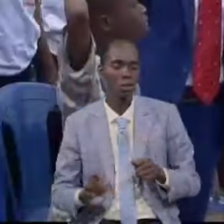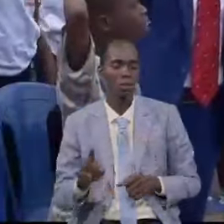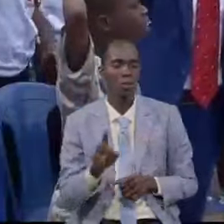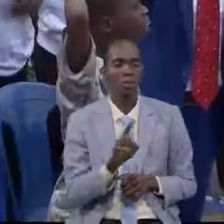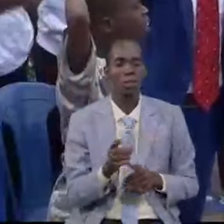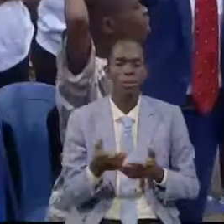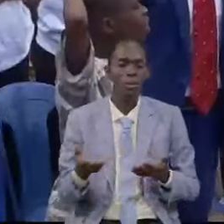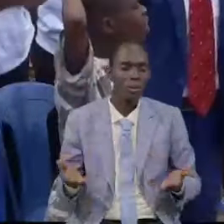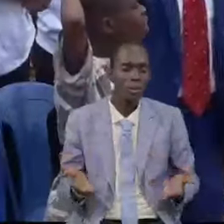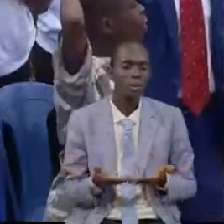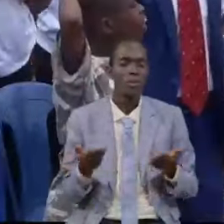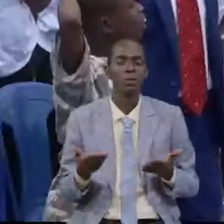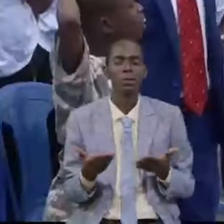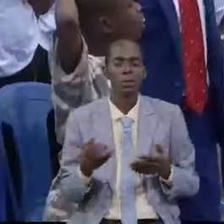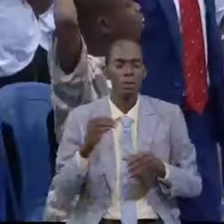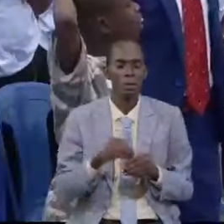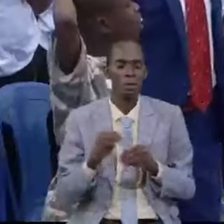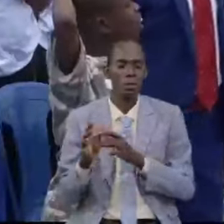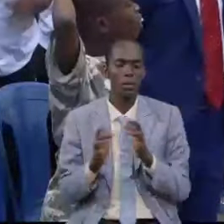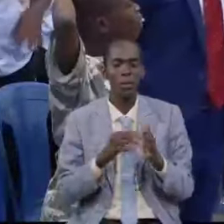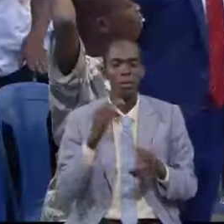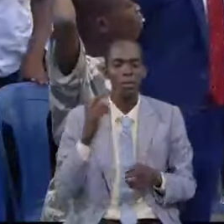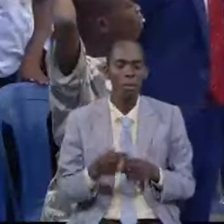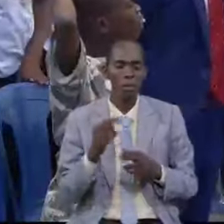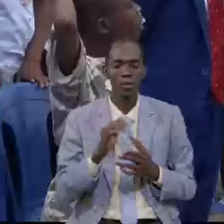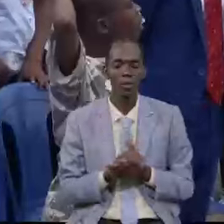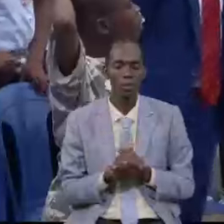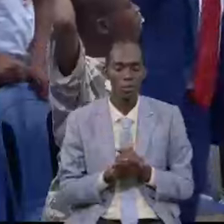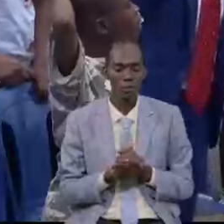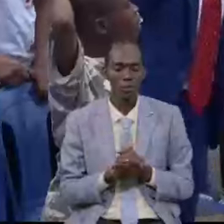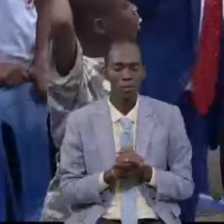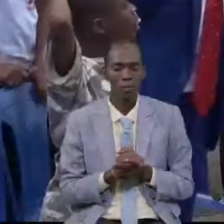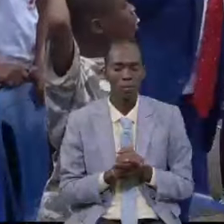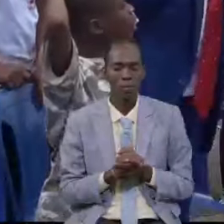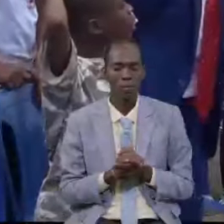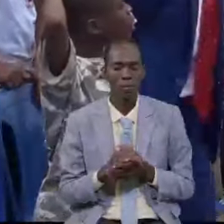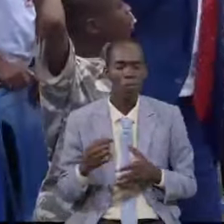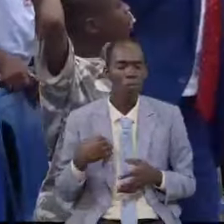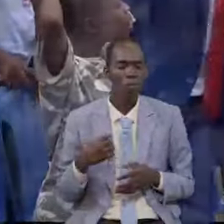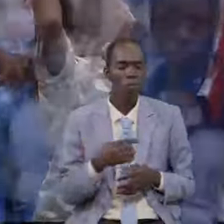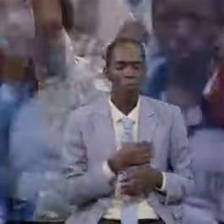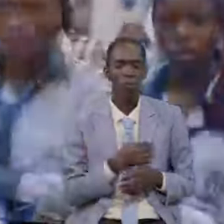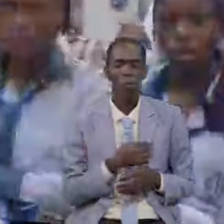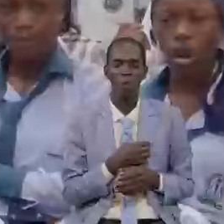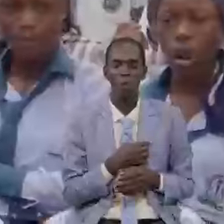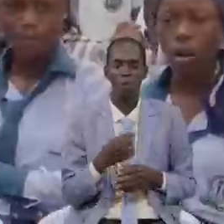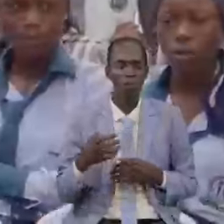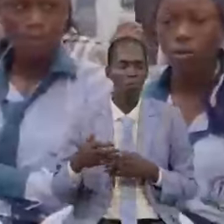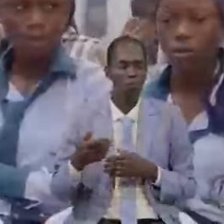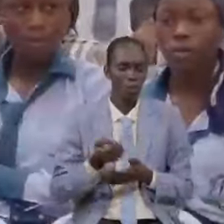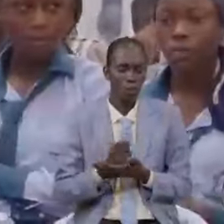in Jesus' name. Rewrite the story. Rewrite the history